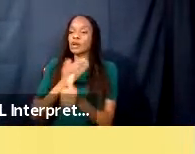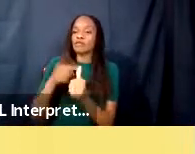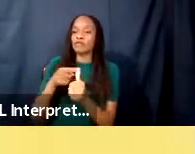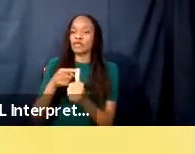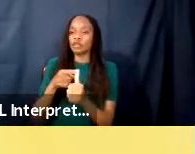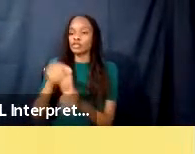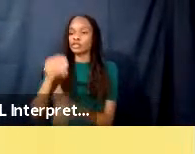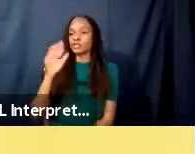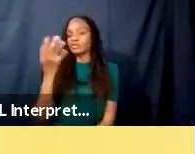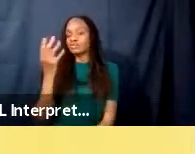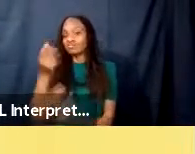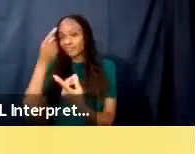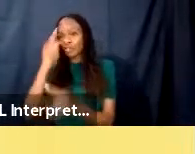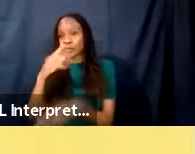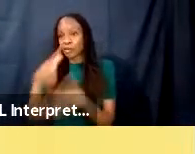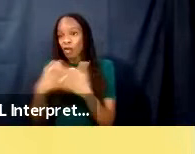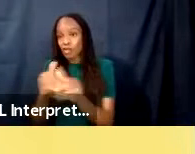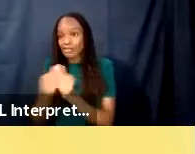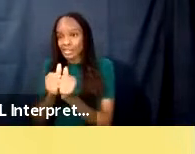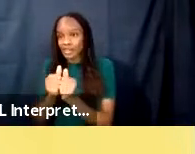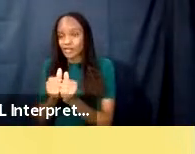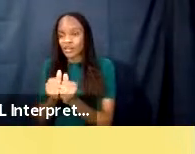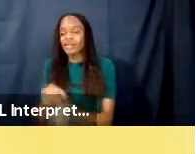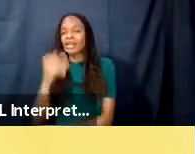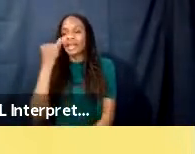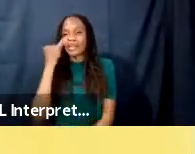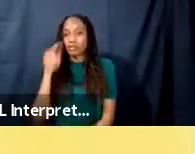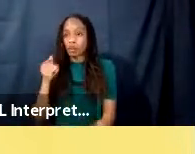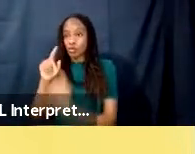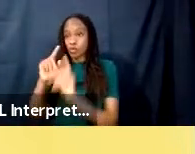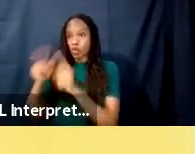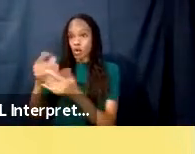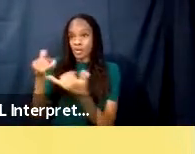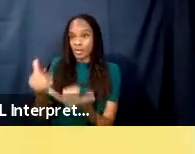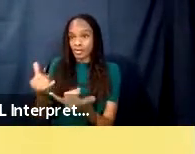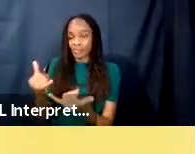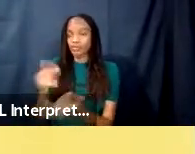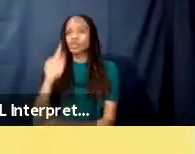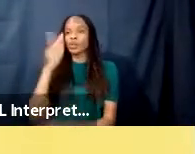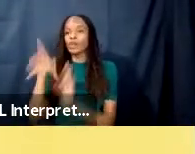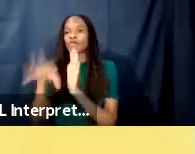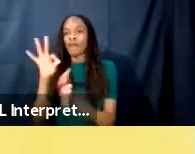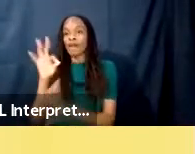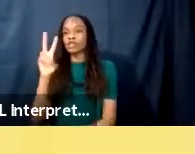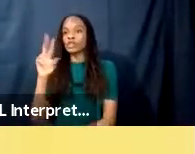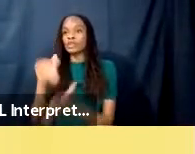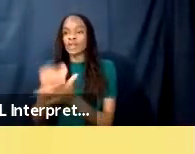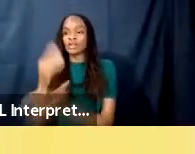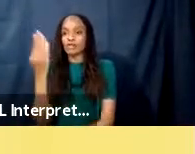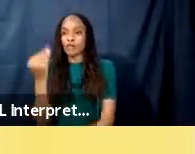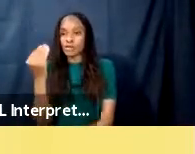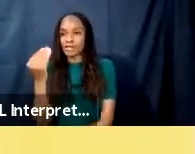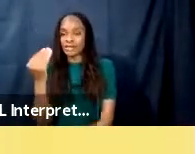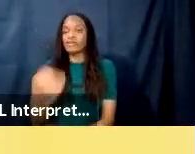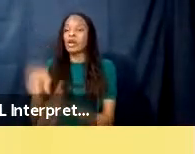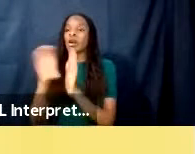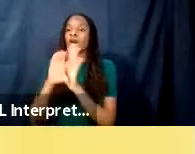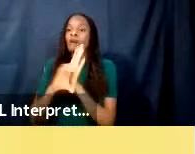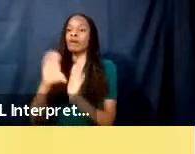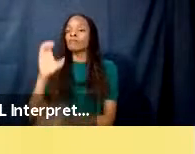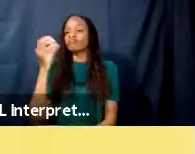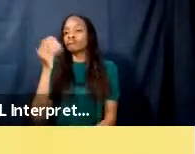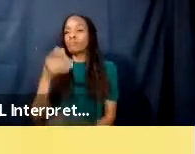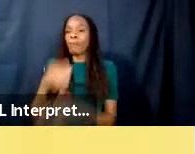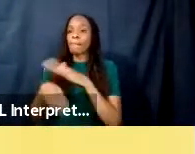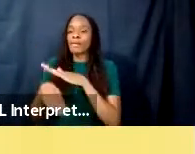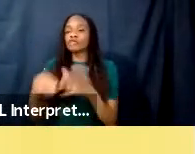memorandum of agreement, and they're all together. So if you went right now, you would find the 2014 Codified Basic Agreement on the